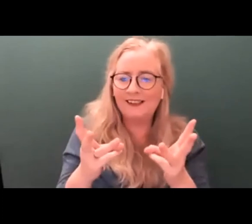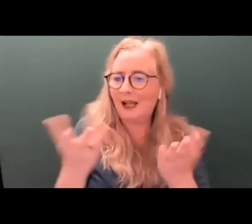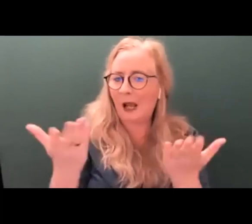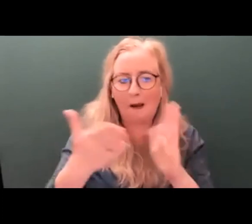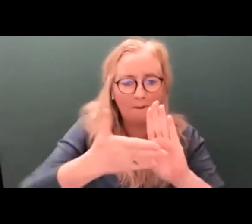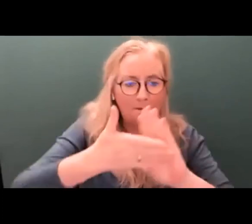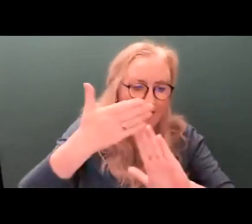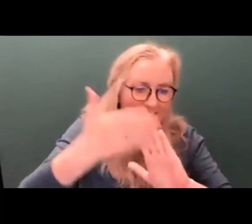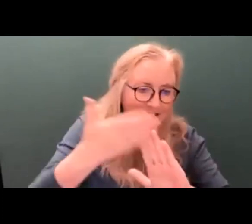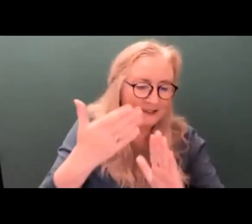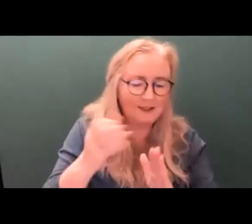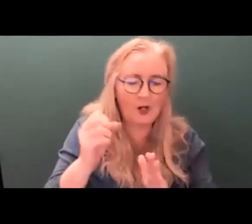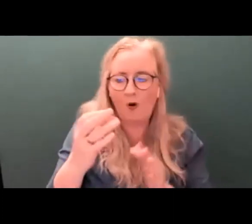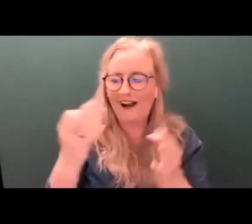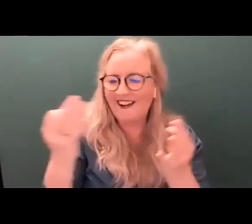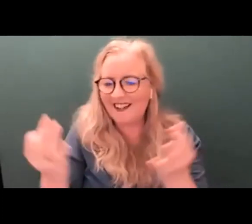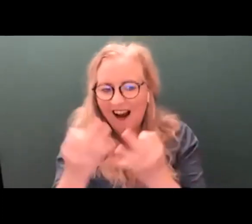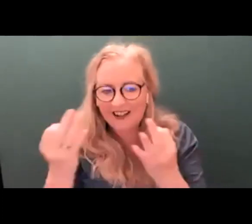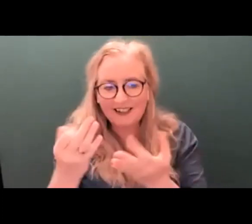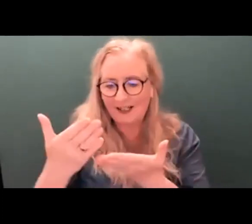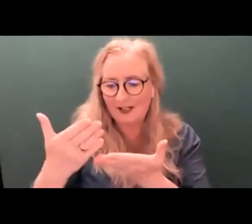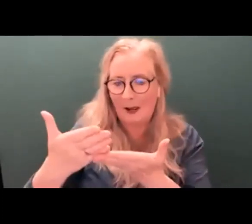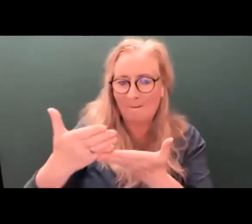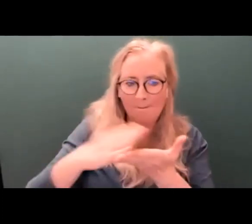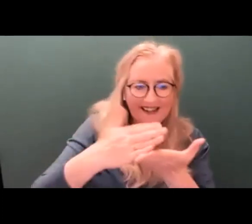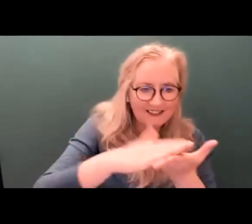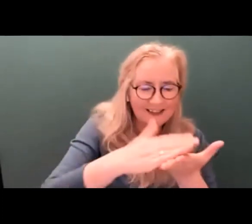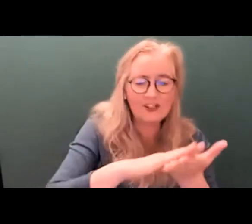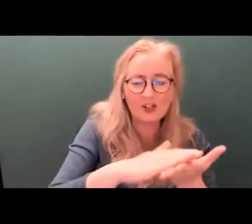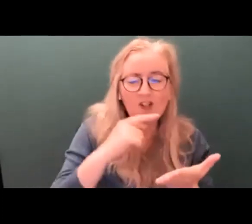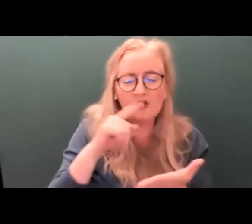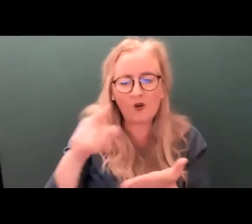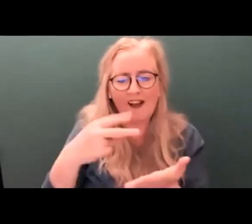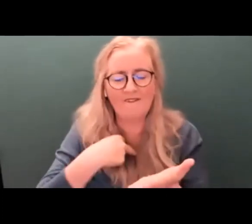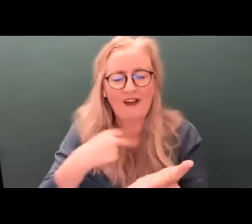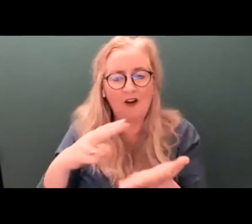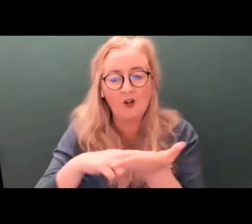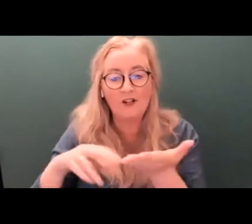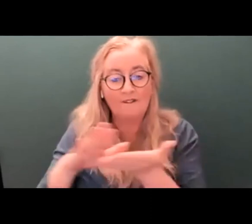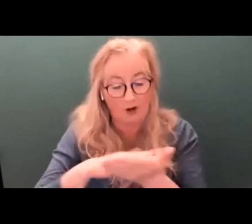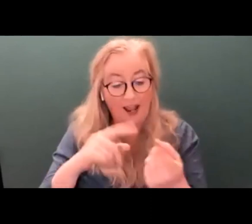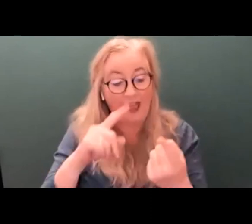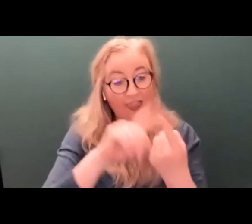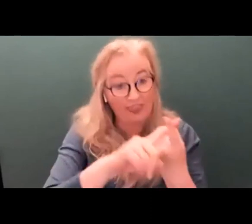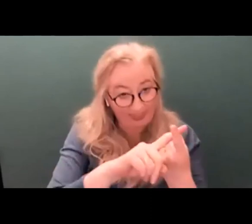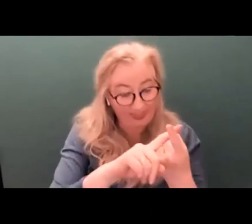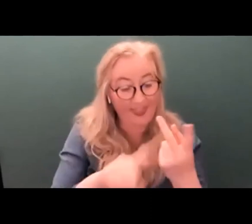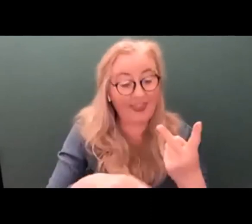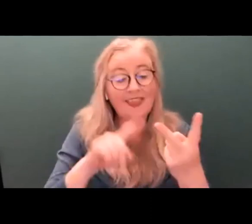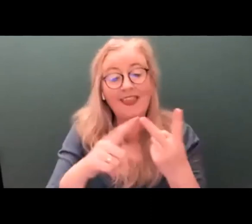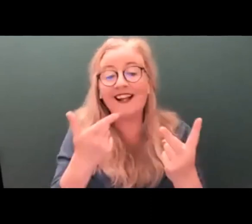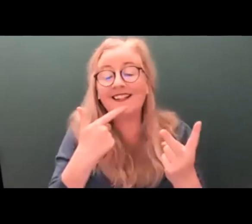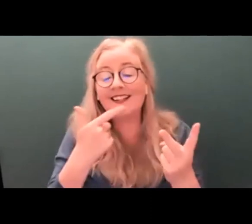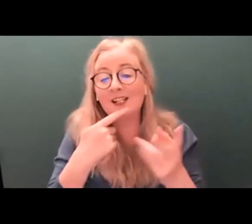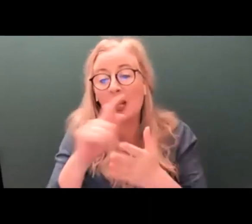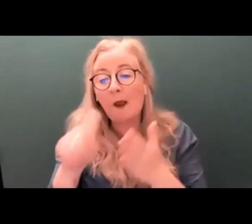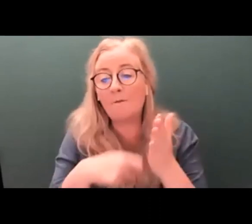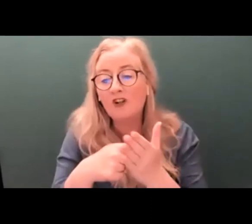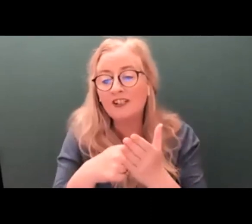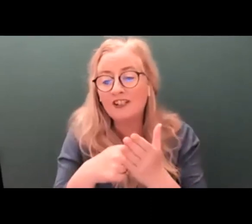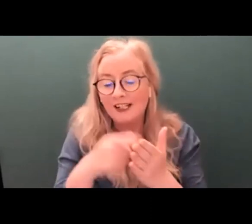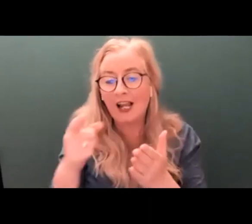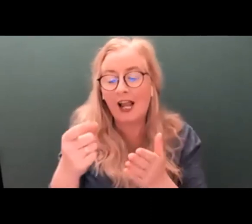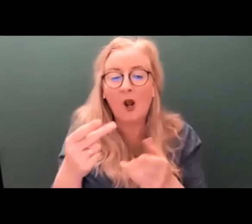garden maintenance, things like that. So that's very useful. The other project I'm involved with is Coming to Your Natural